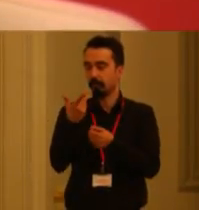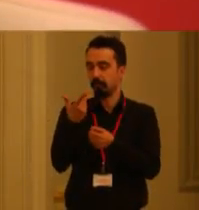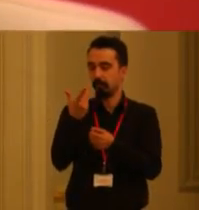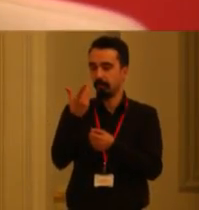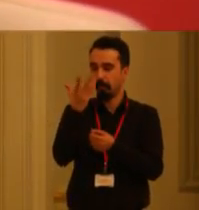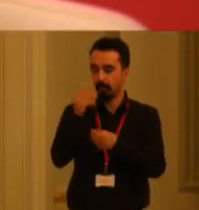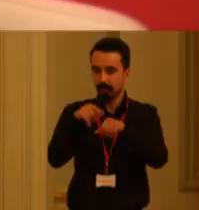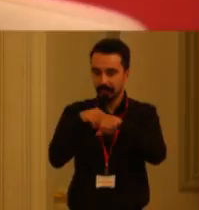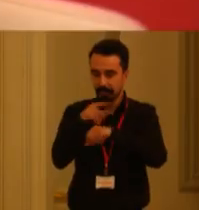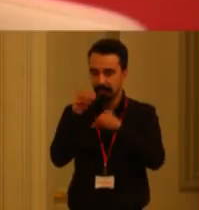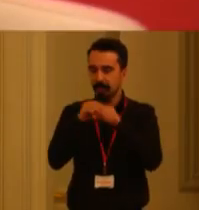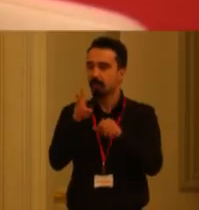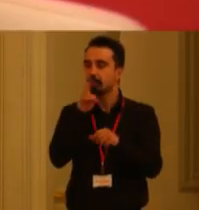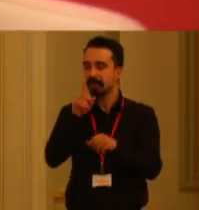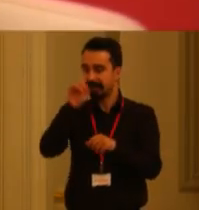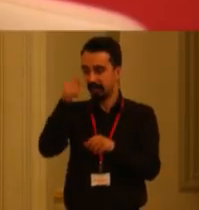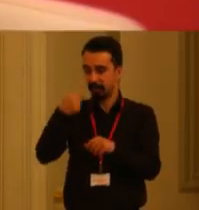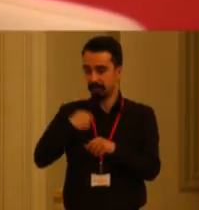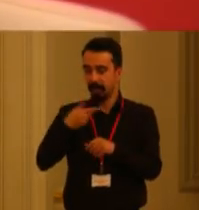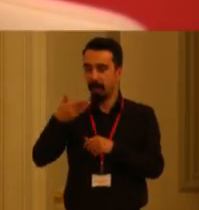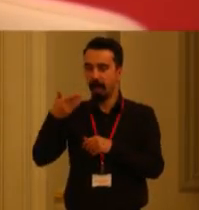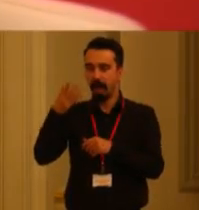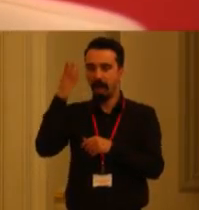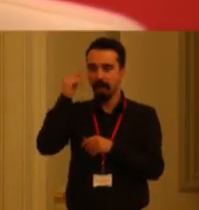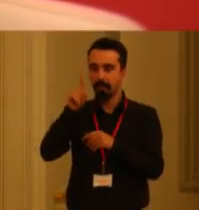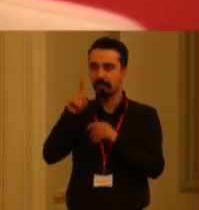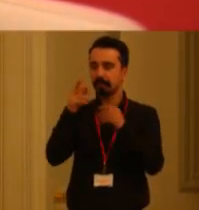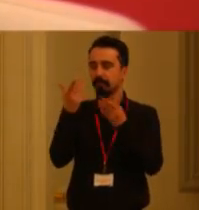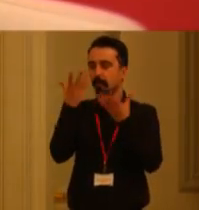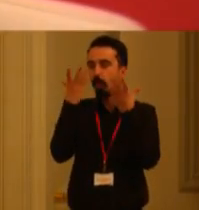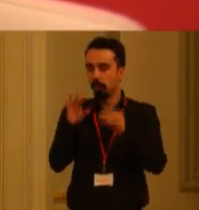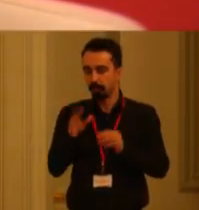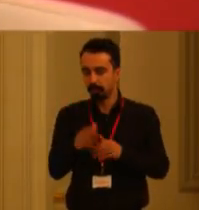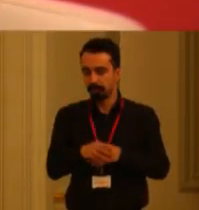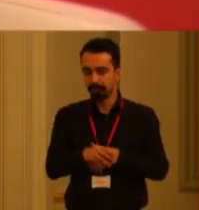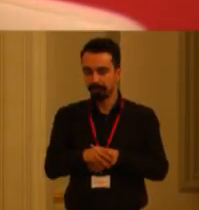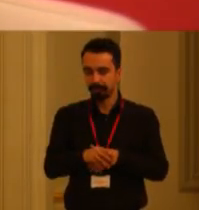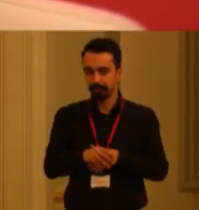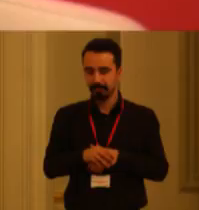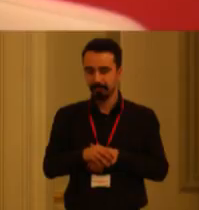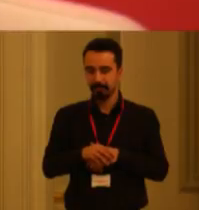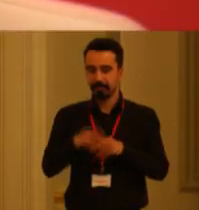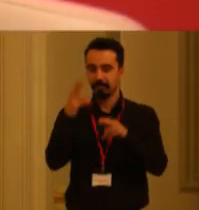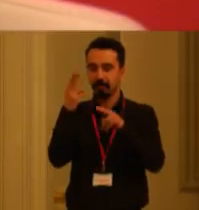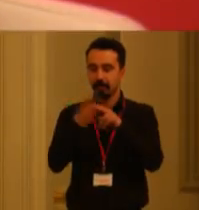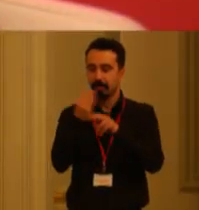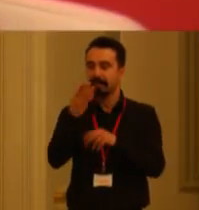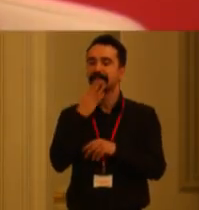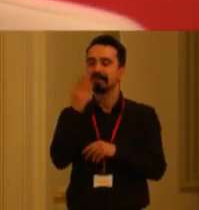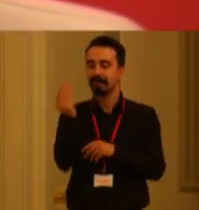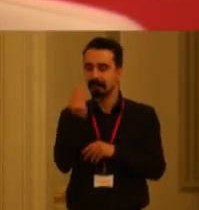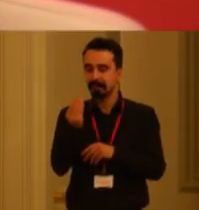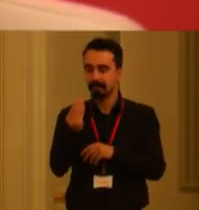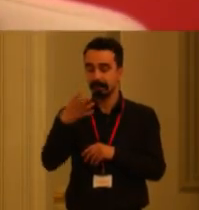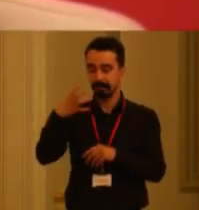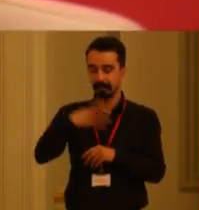into a concept which is like idealized, the results may not necessarily show us